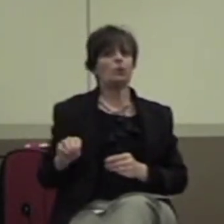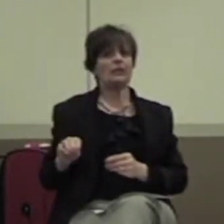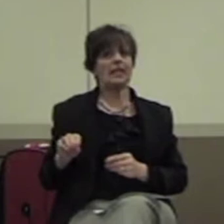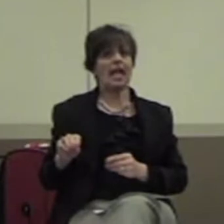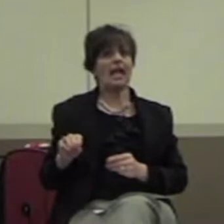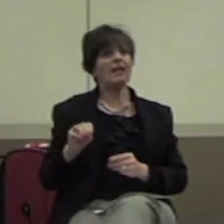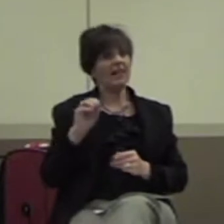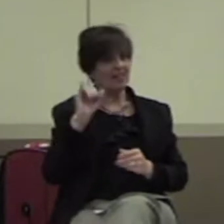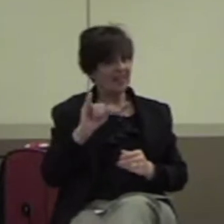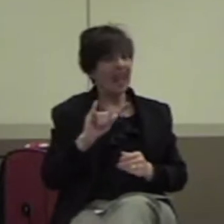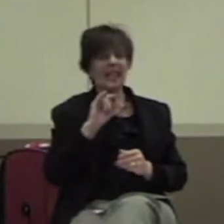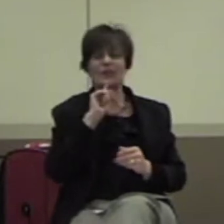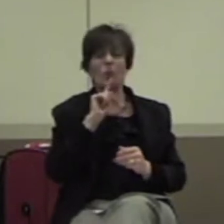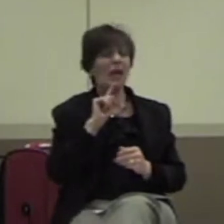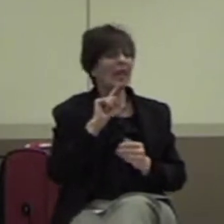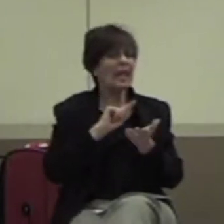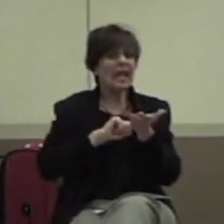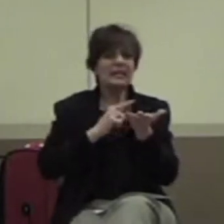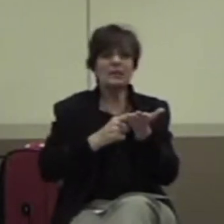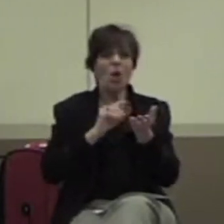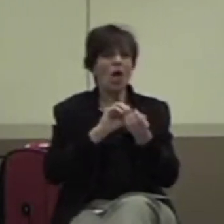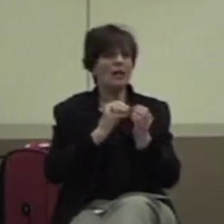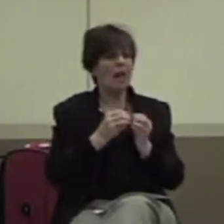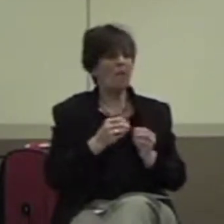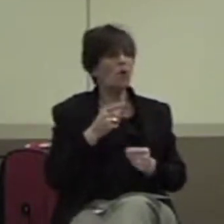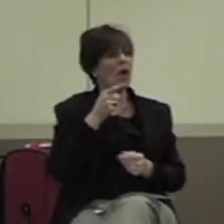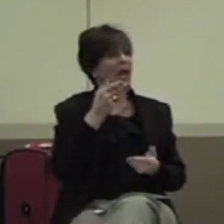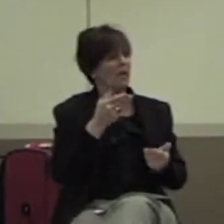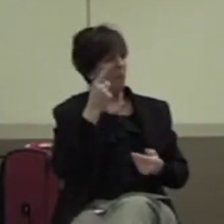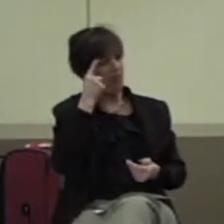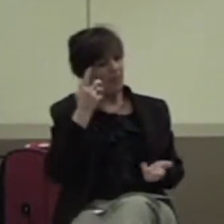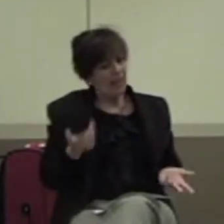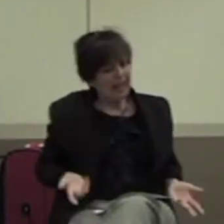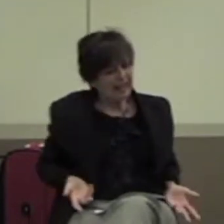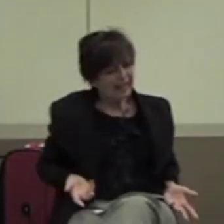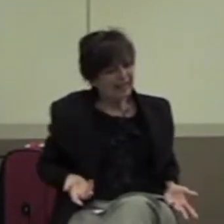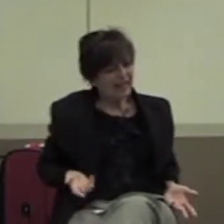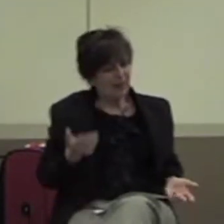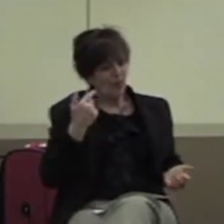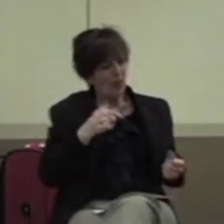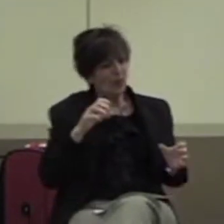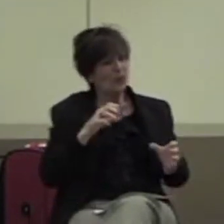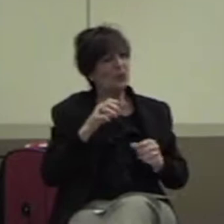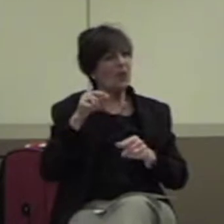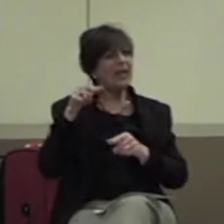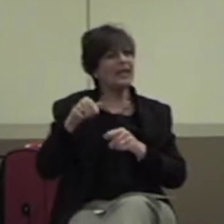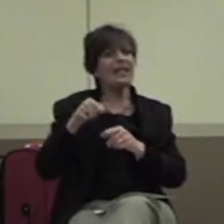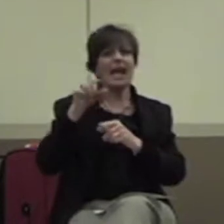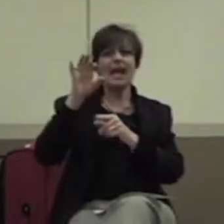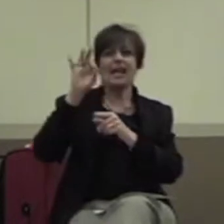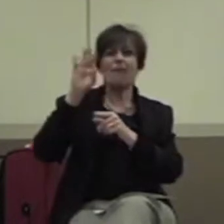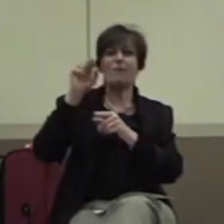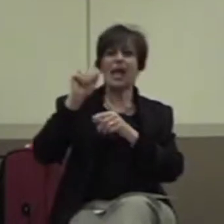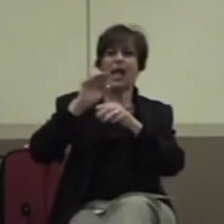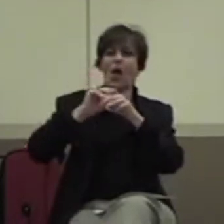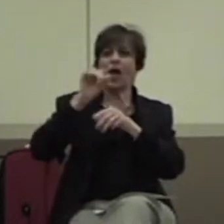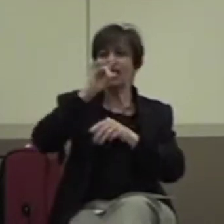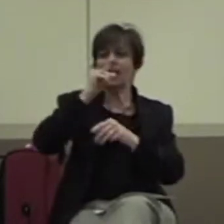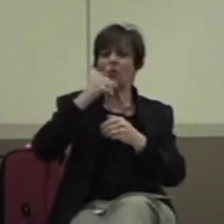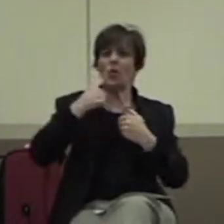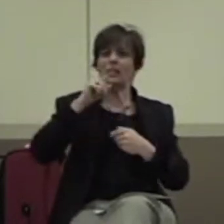1.66%. Now that's a very small number, and you might be thinking, why the heck are we doing an FBA on a kid who